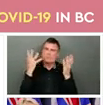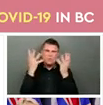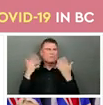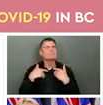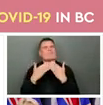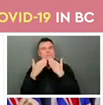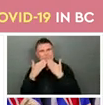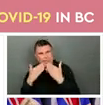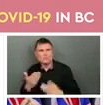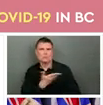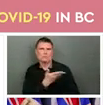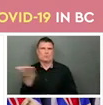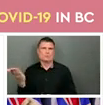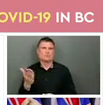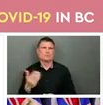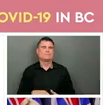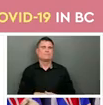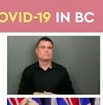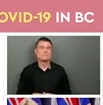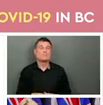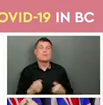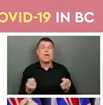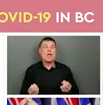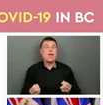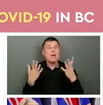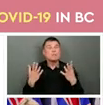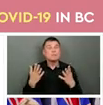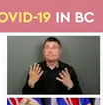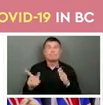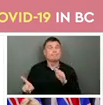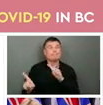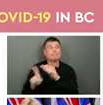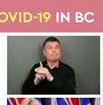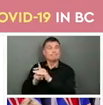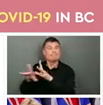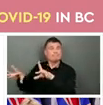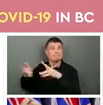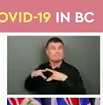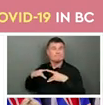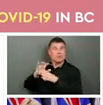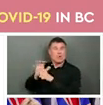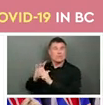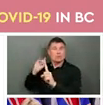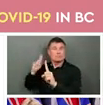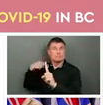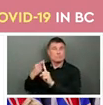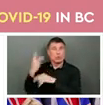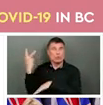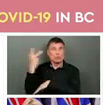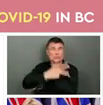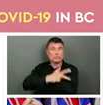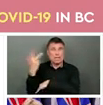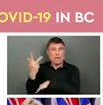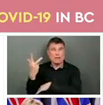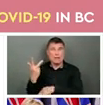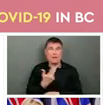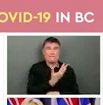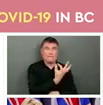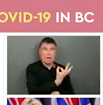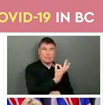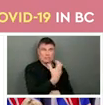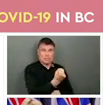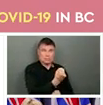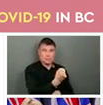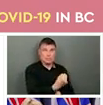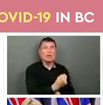In terms of the number of cases that we've had here in British Columbia over the last 3 periods, from Friday to Saturday, we had